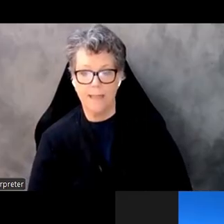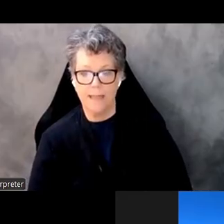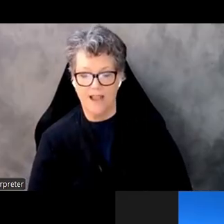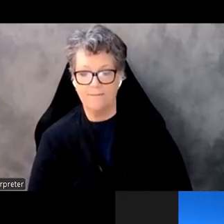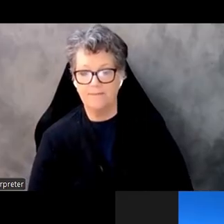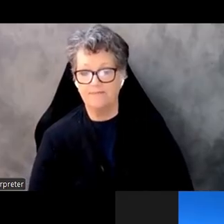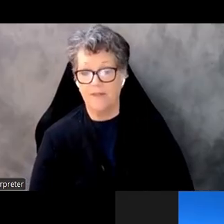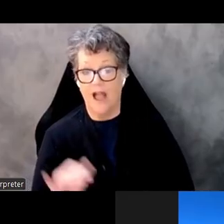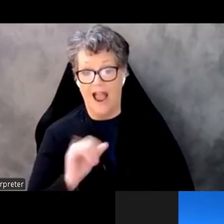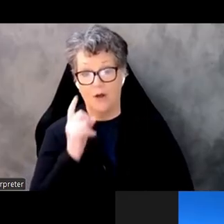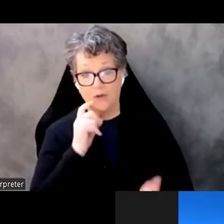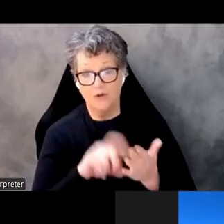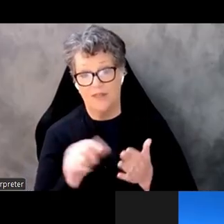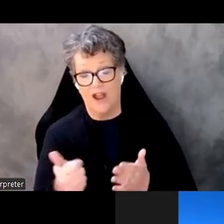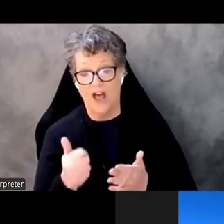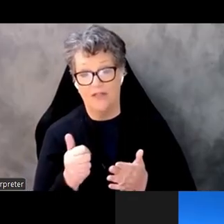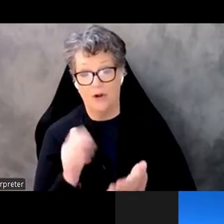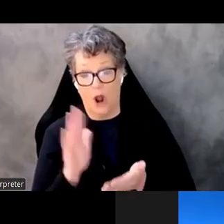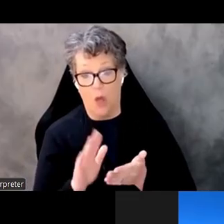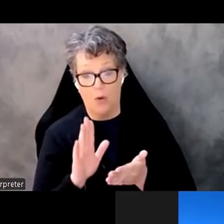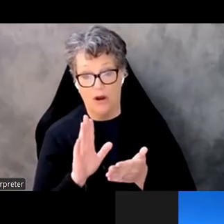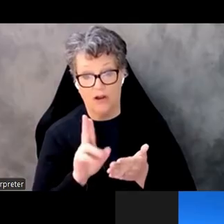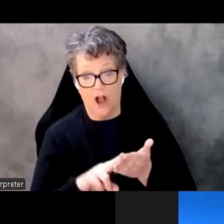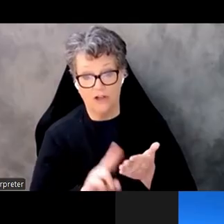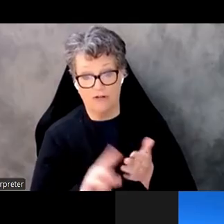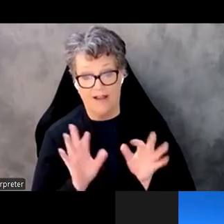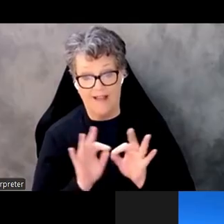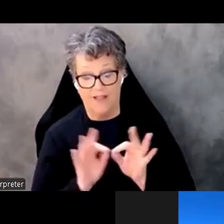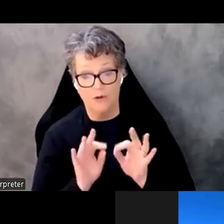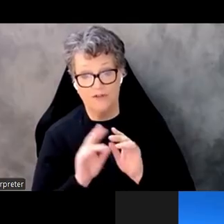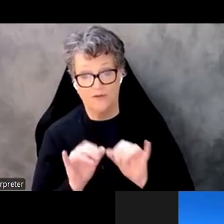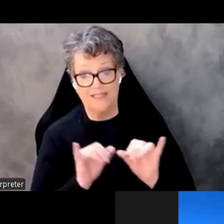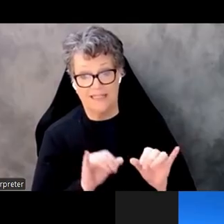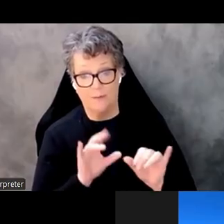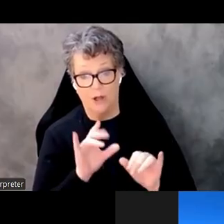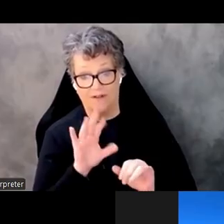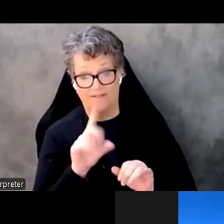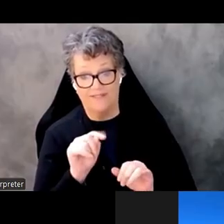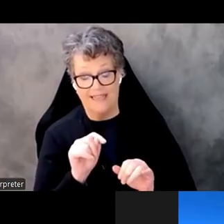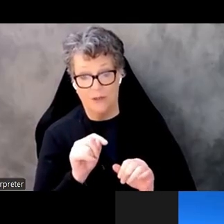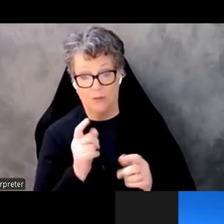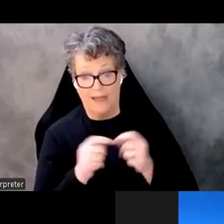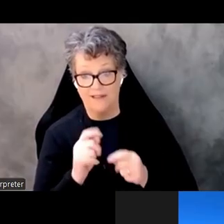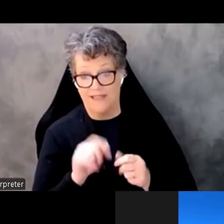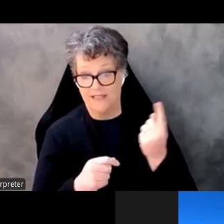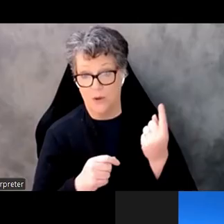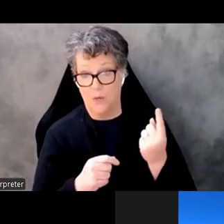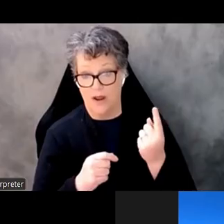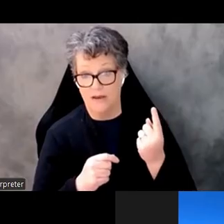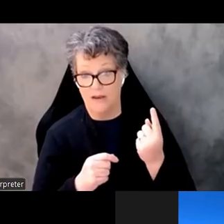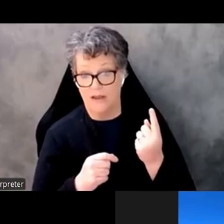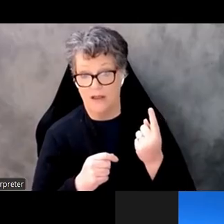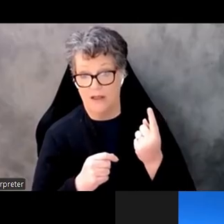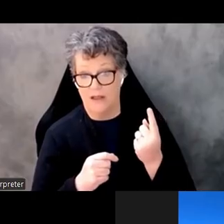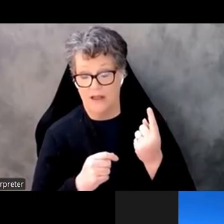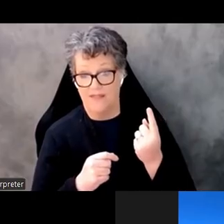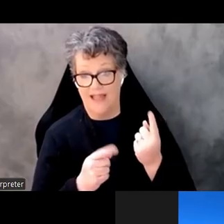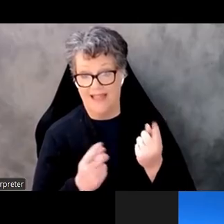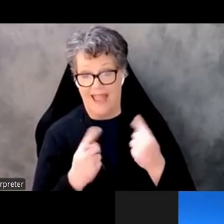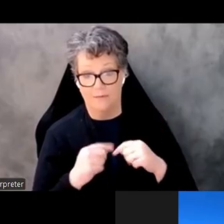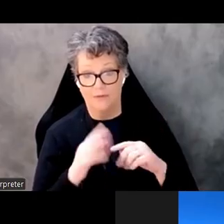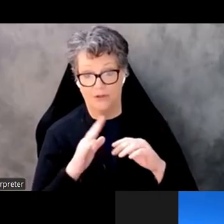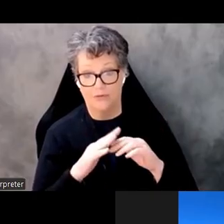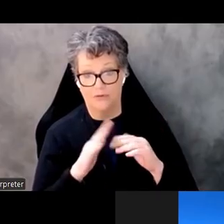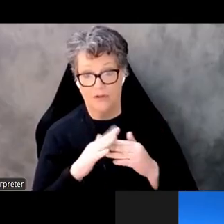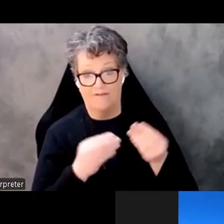I also noticed there were some lower contract values for similar fleet replacements, but this is the one that came to the threshold for